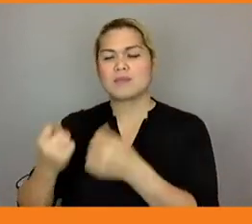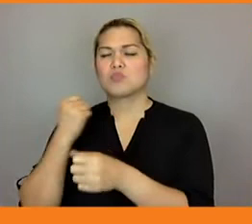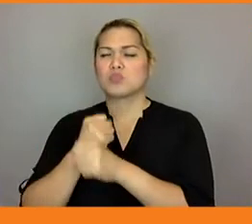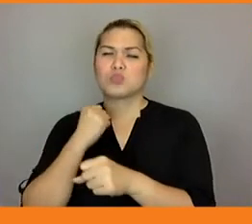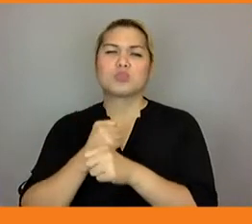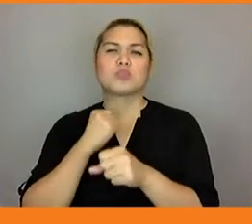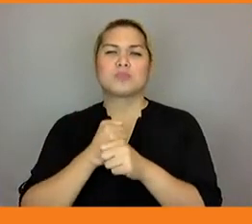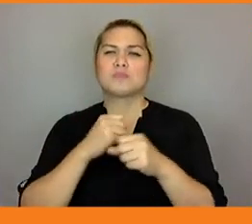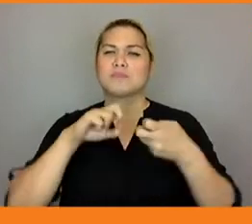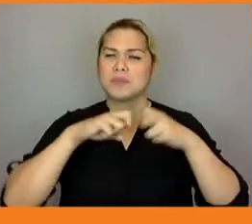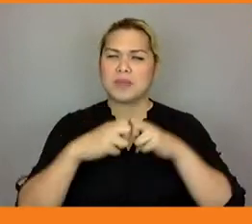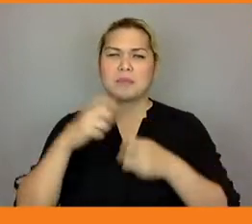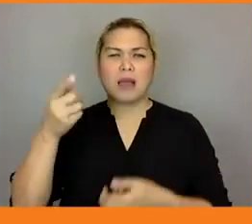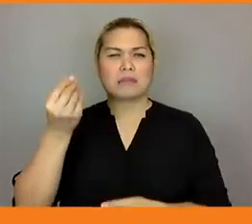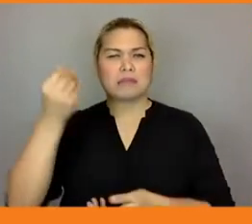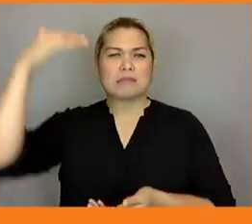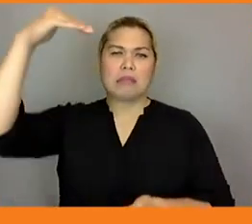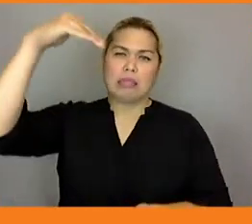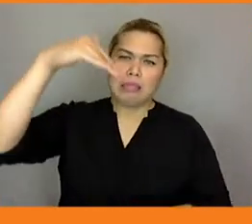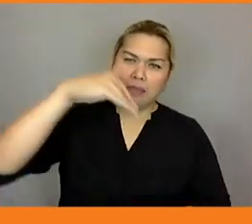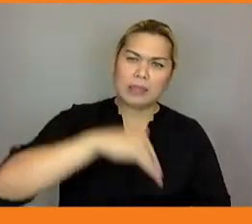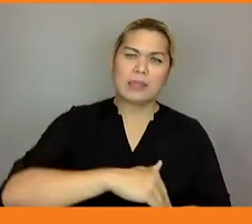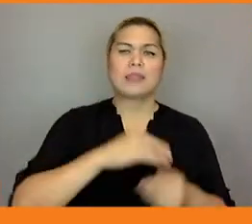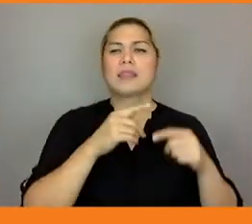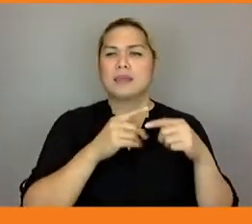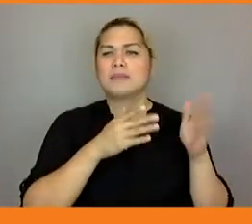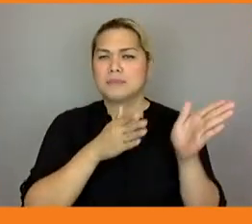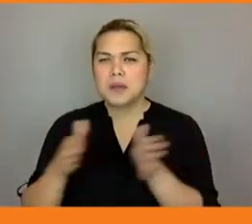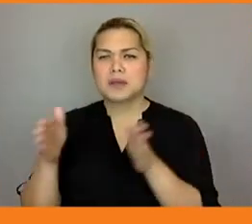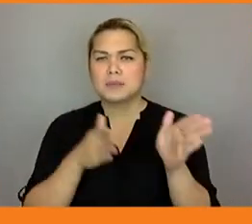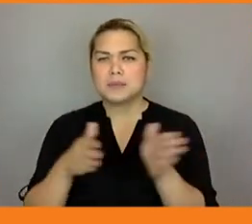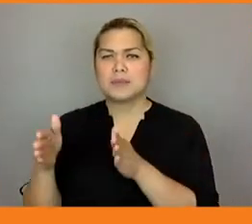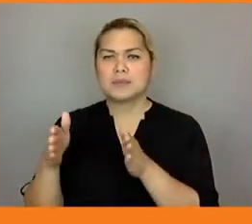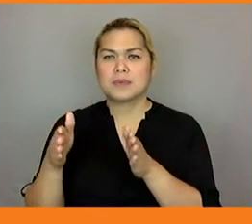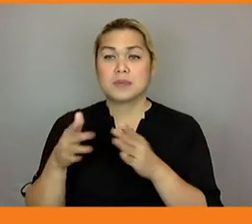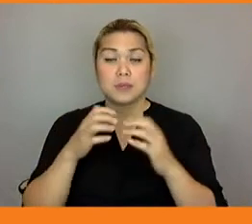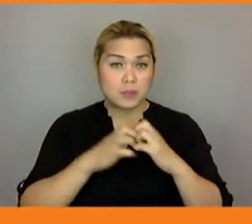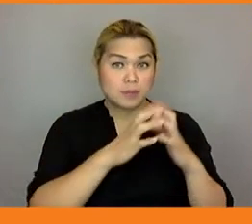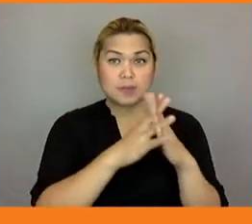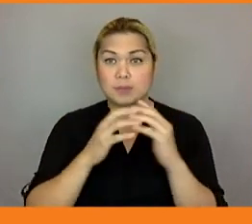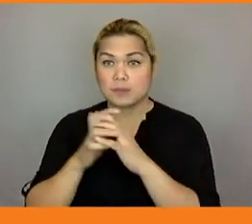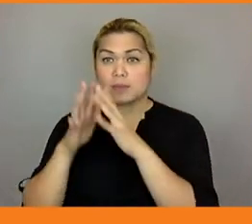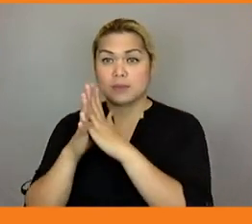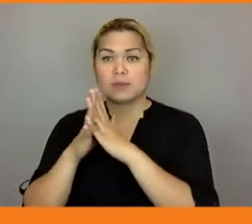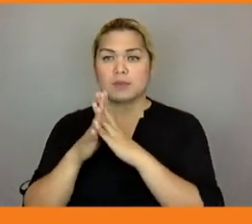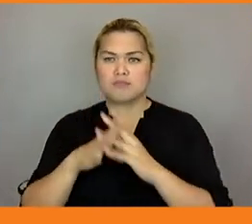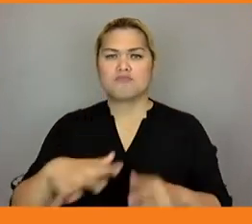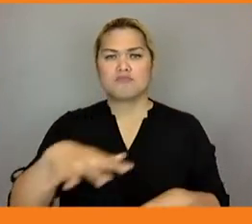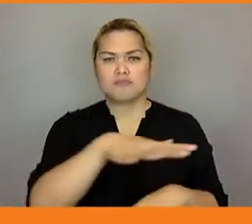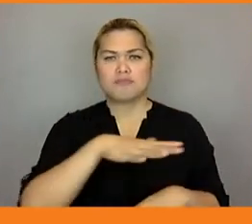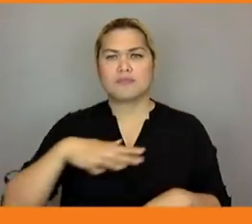clear plan for decent work-centered recovery with resilience. Yes, a just transition for Sri Lanka's